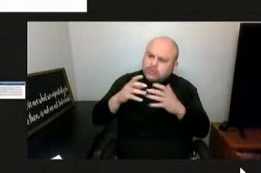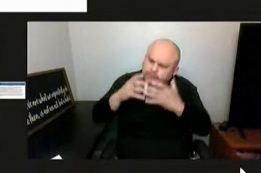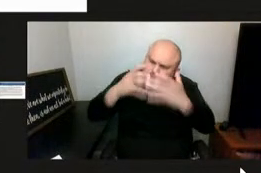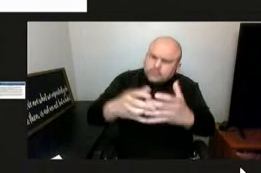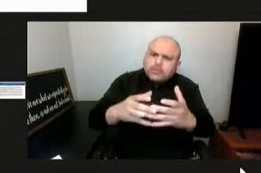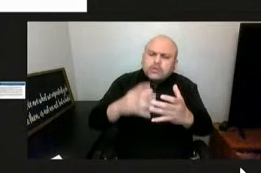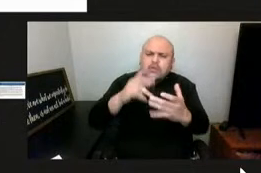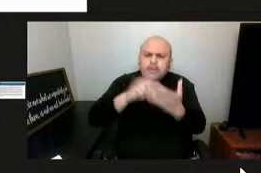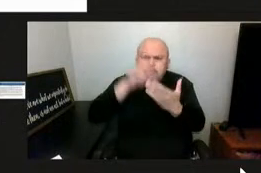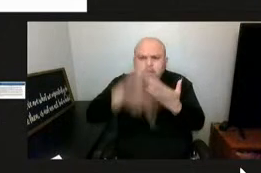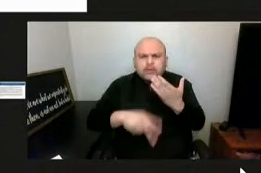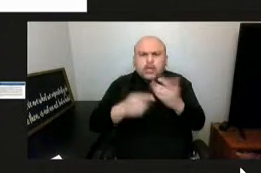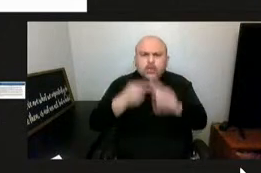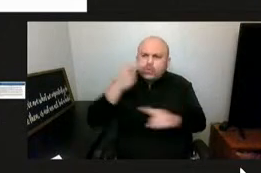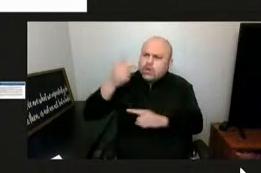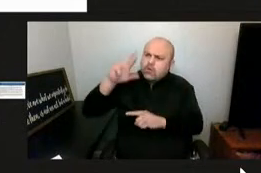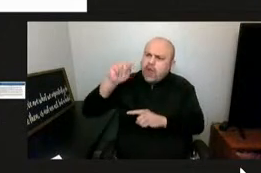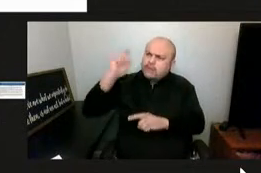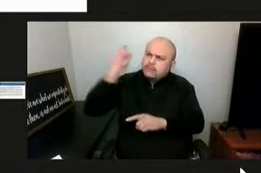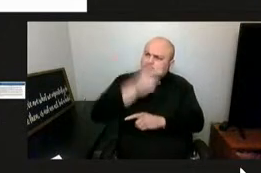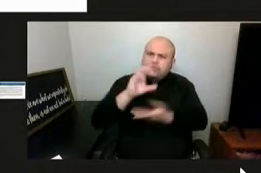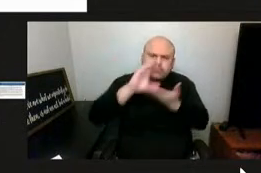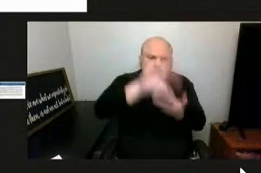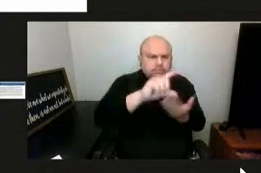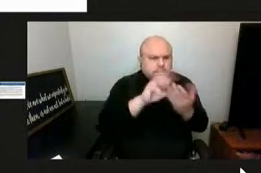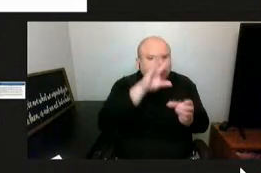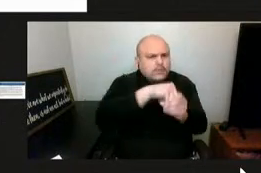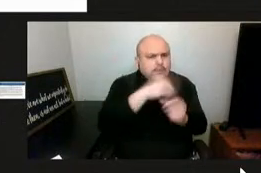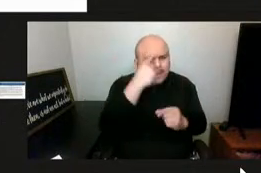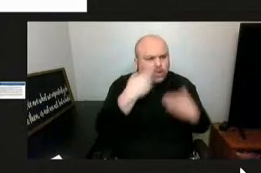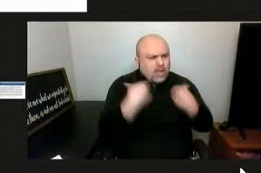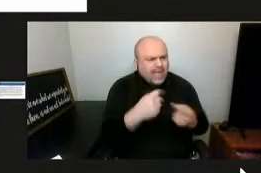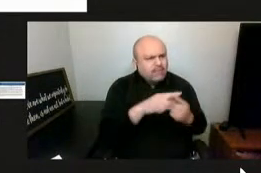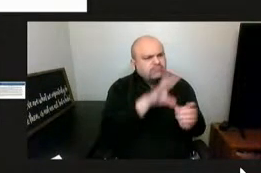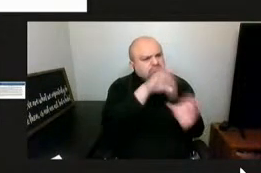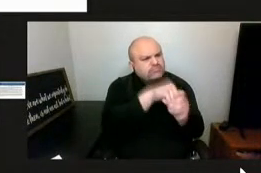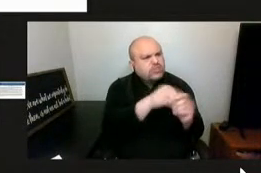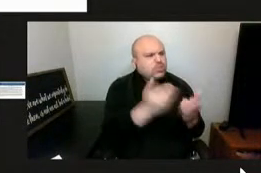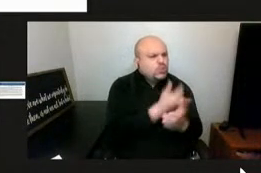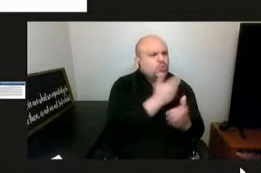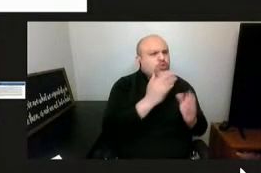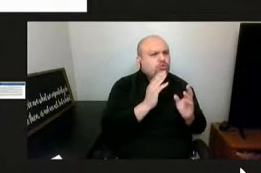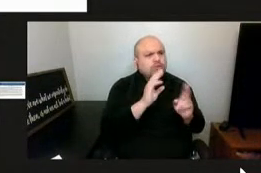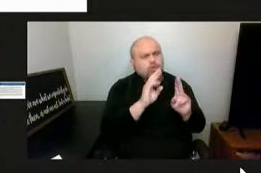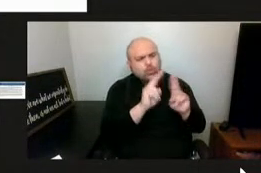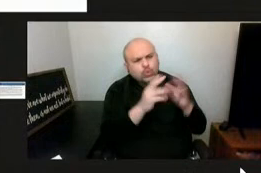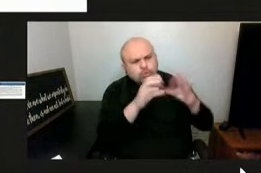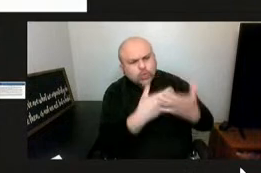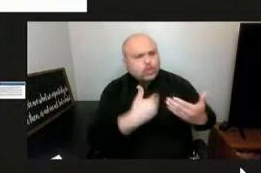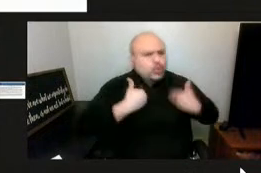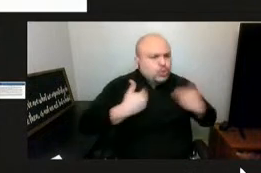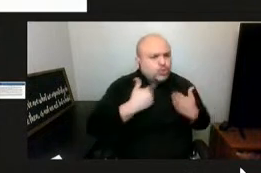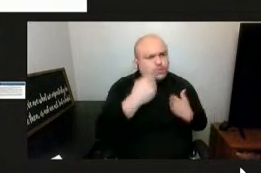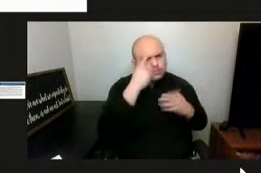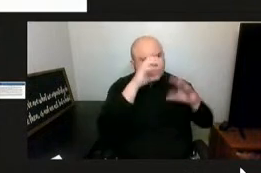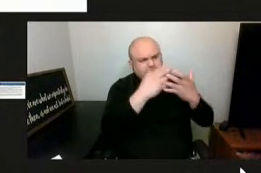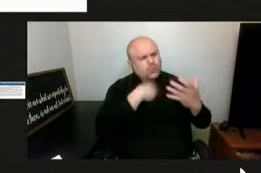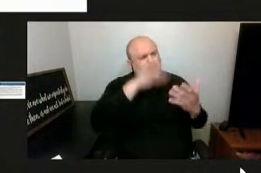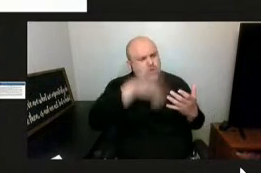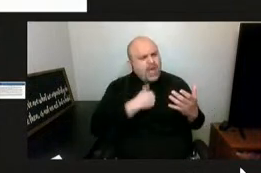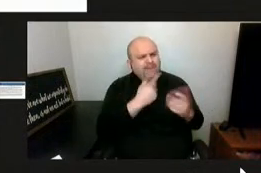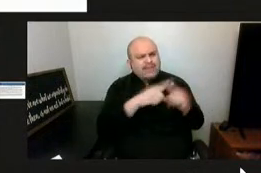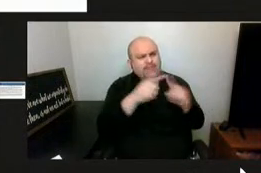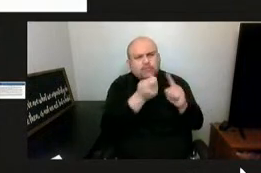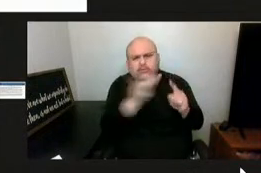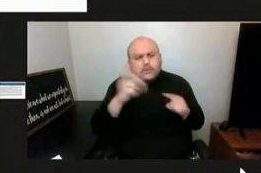grants for the integration of mental health into the programming of youth-led national organizations. We know there are organizations that are led by young